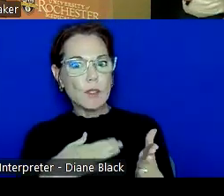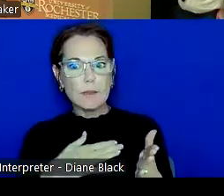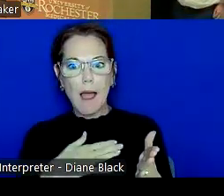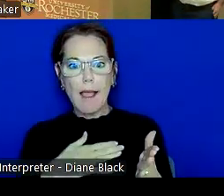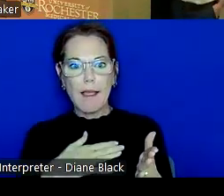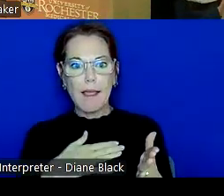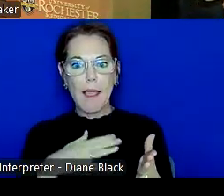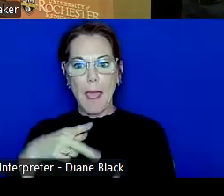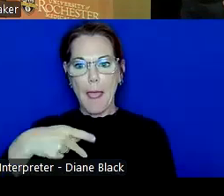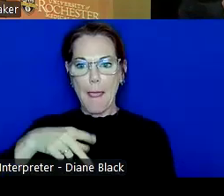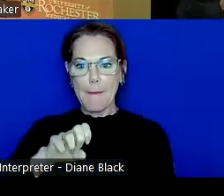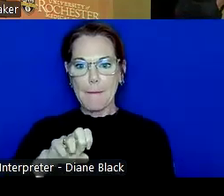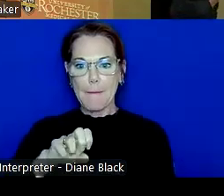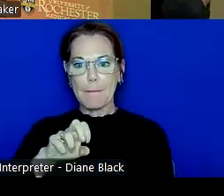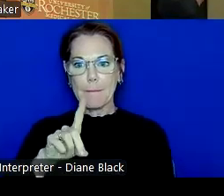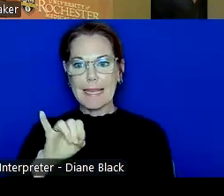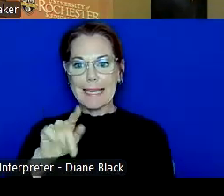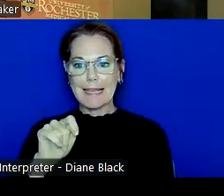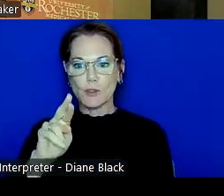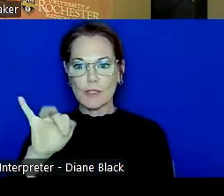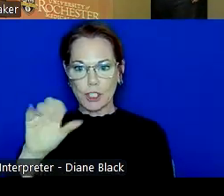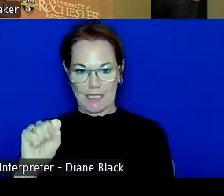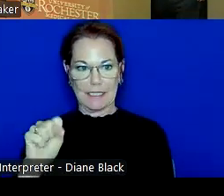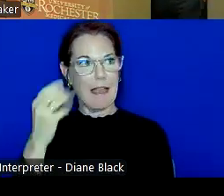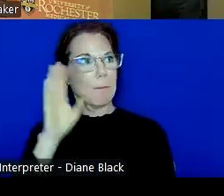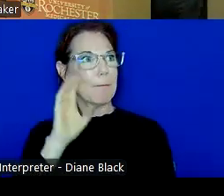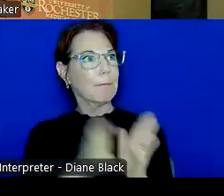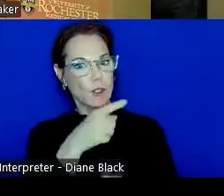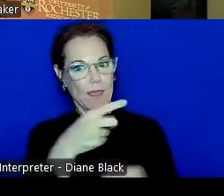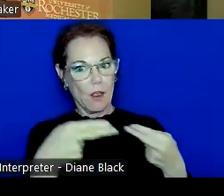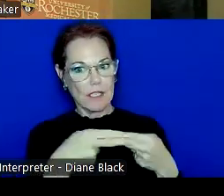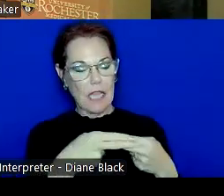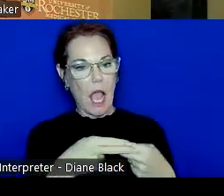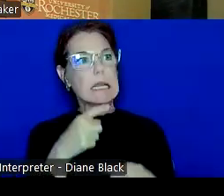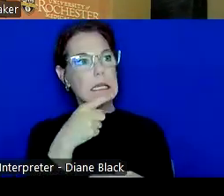here, Dr. Lunsford. He had to go through some